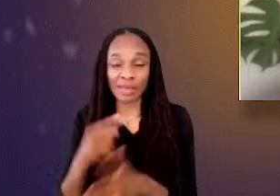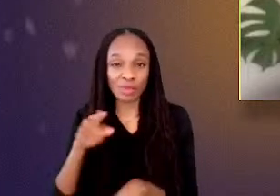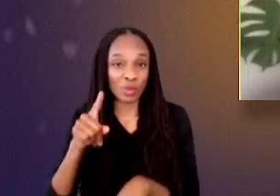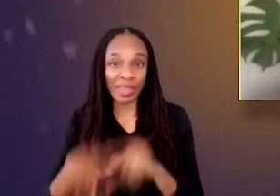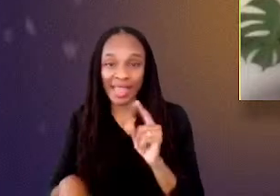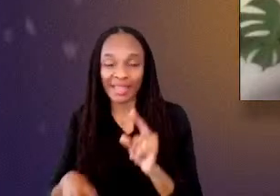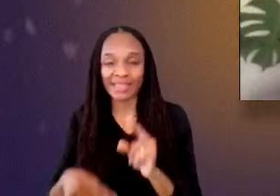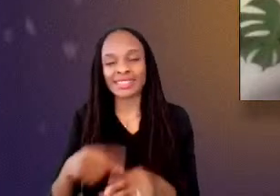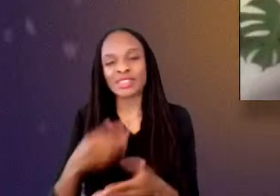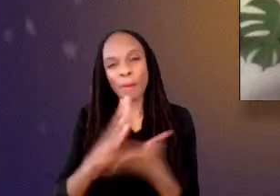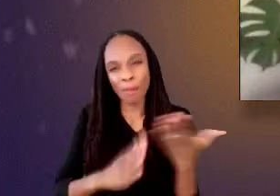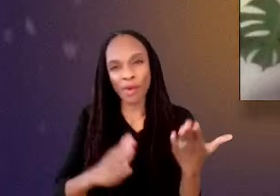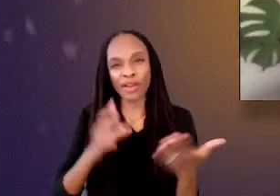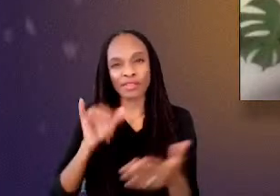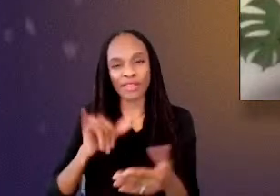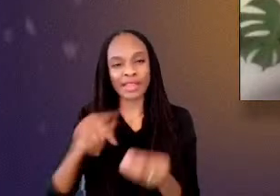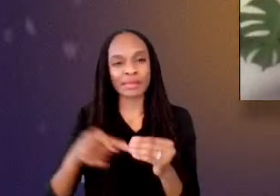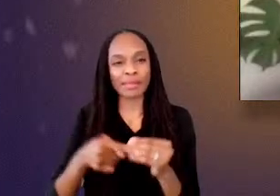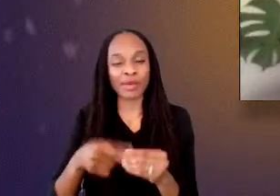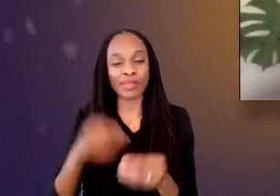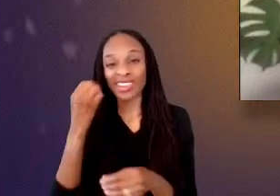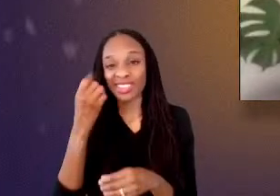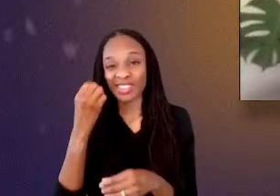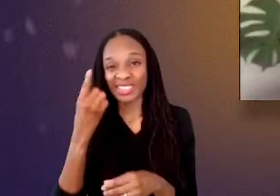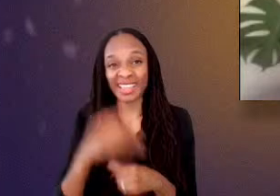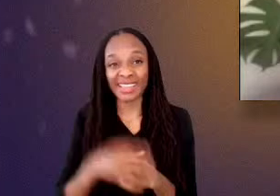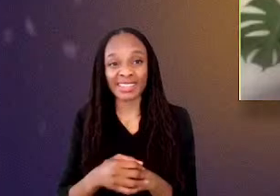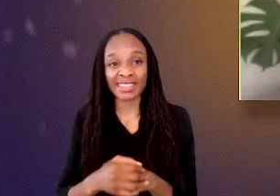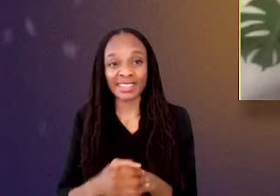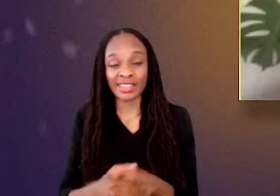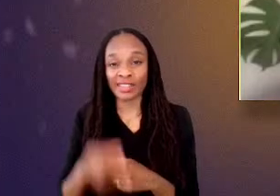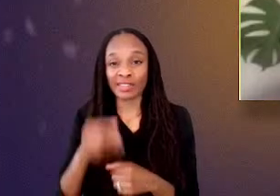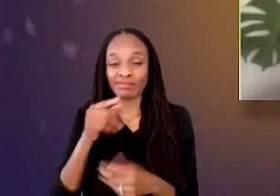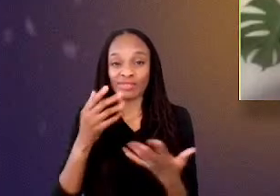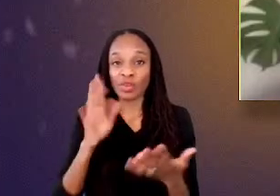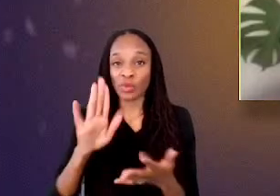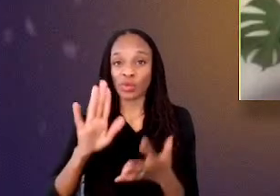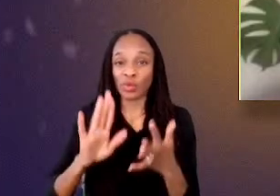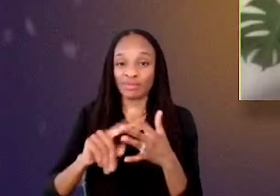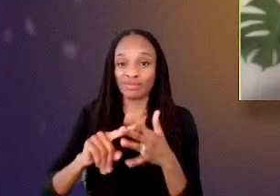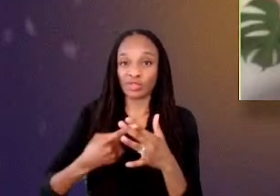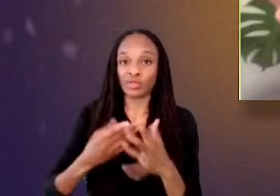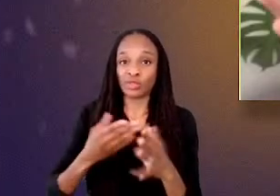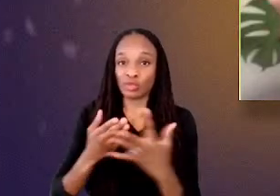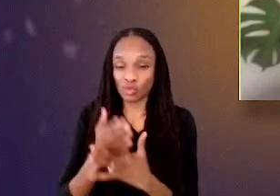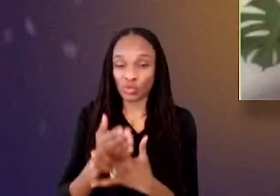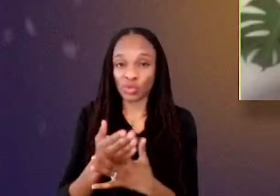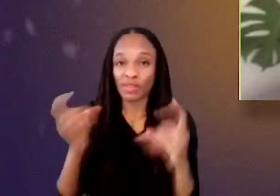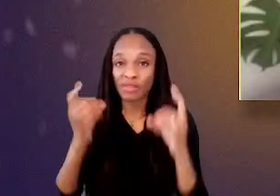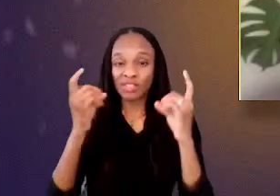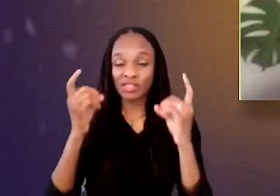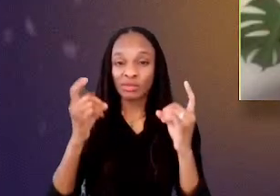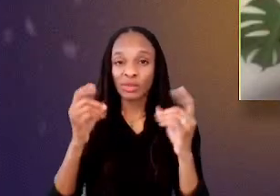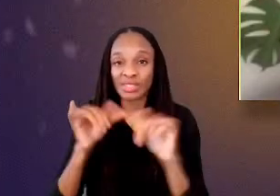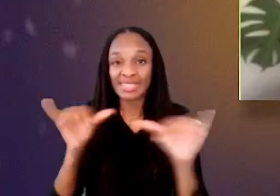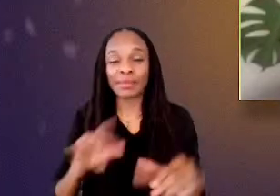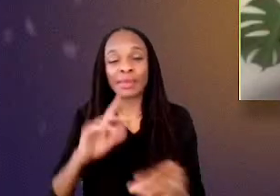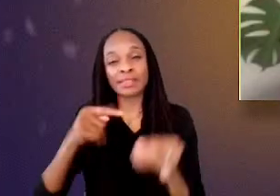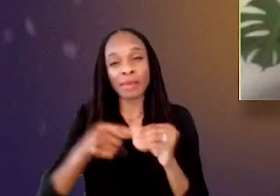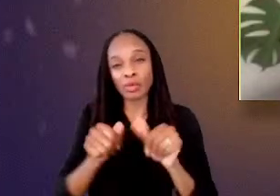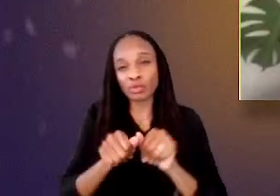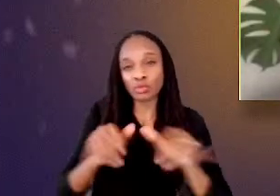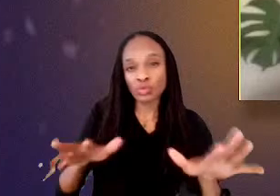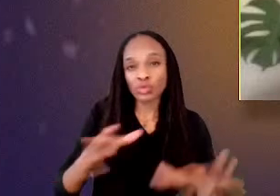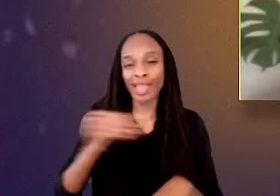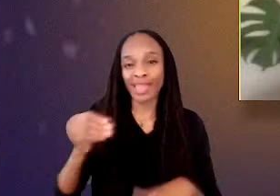just understanding that the launch is a, that your launch through a festival system is another, it is distribution and it is, it has